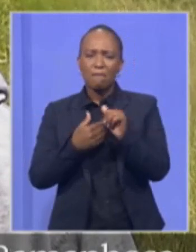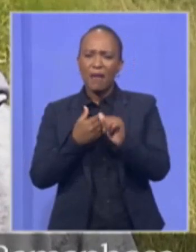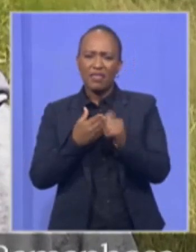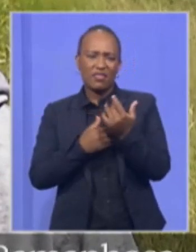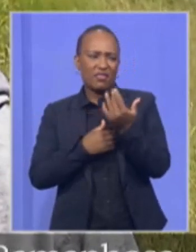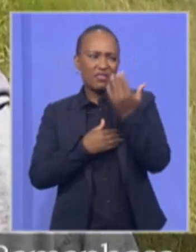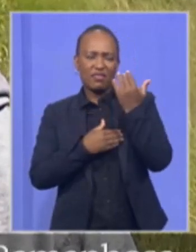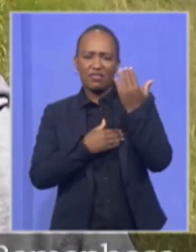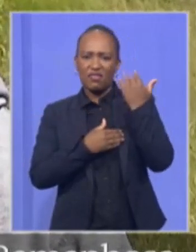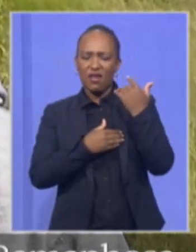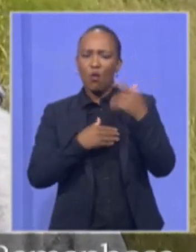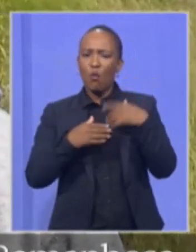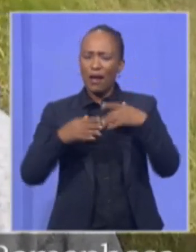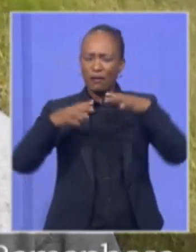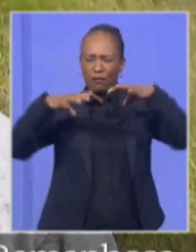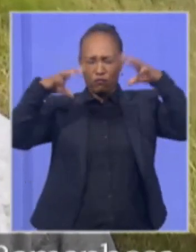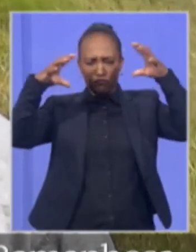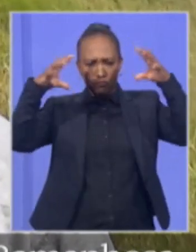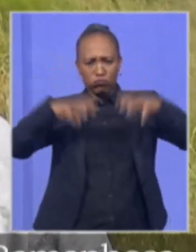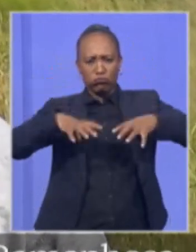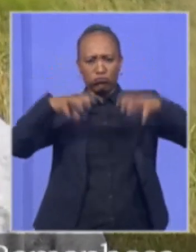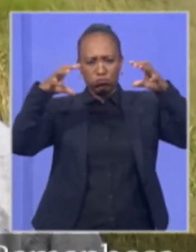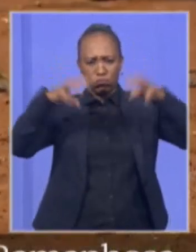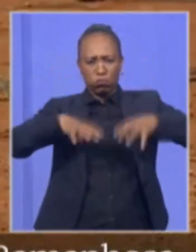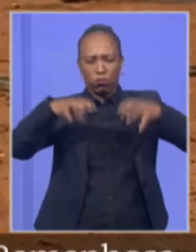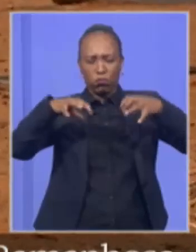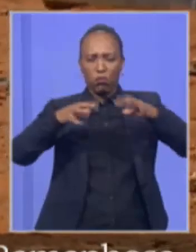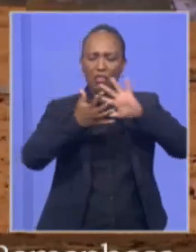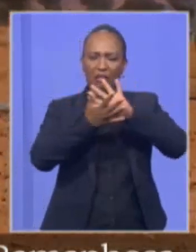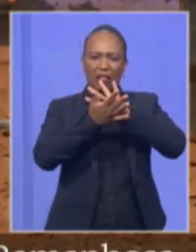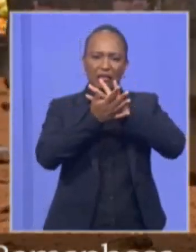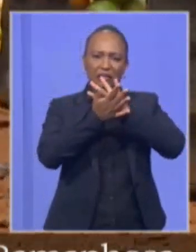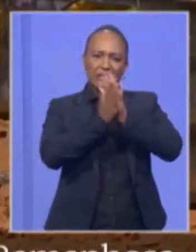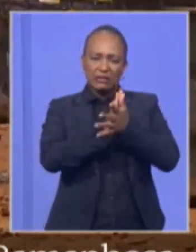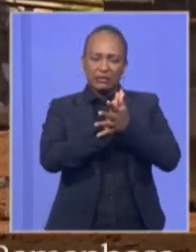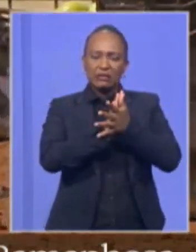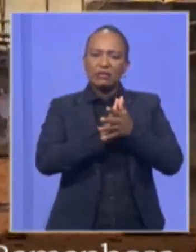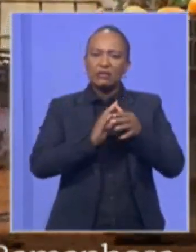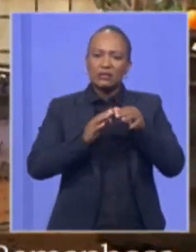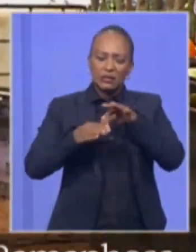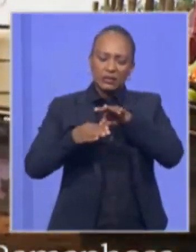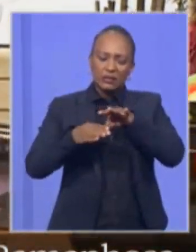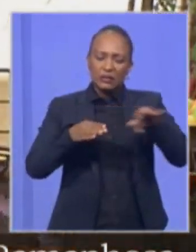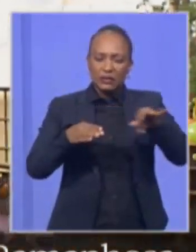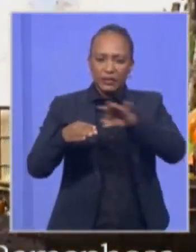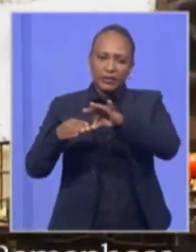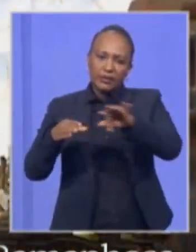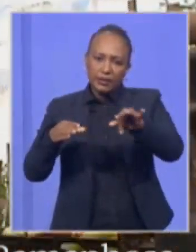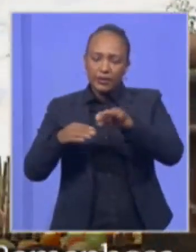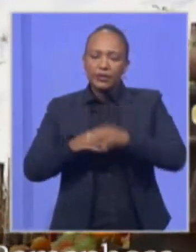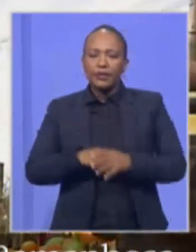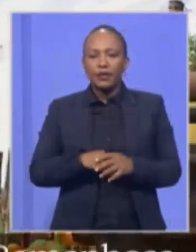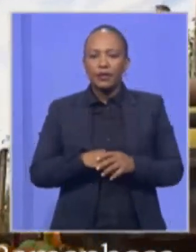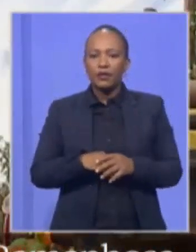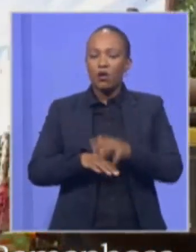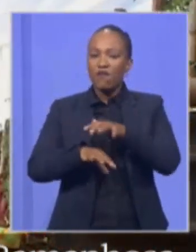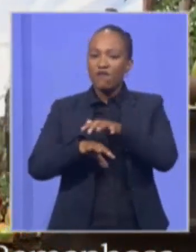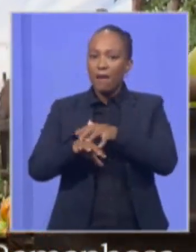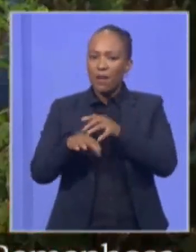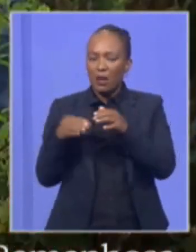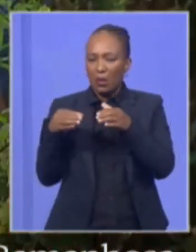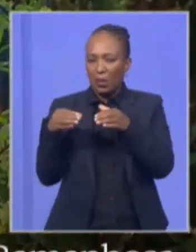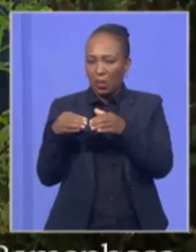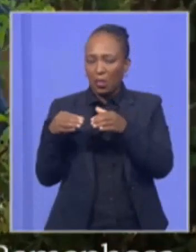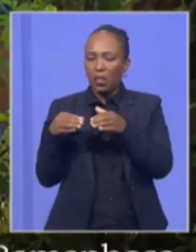le pula e nngwe ye ntšhi e le gore e sentše dijalo tša rena ka bontšhi. Molemi yo mongwe yo a sa golago yo a lemago ditamati